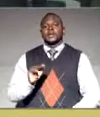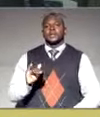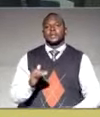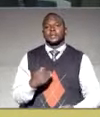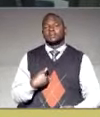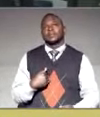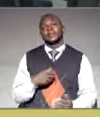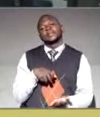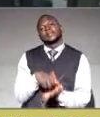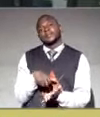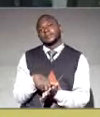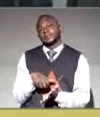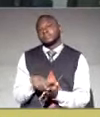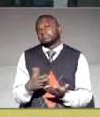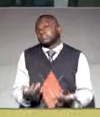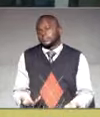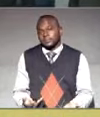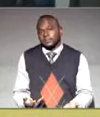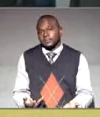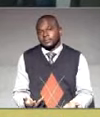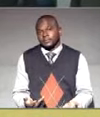his knees.